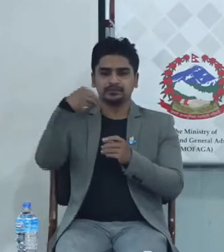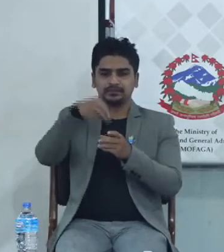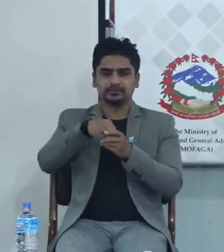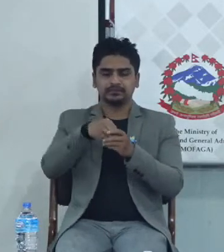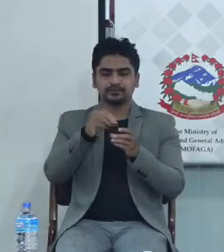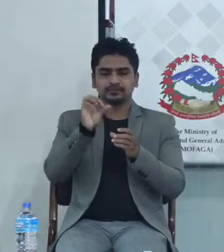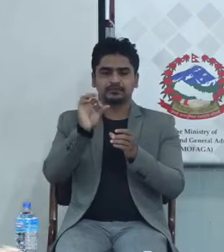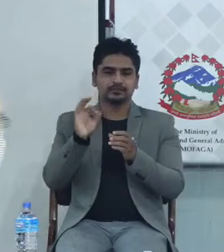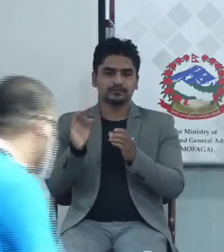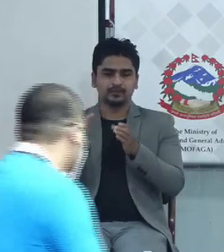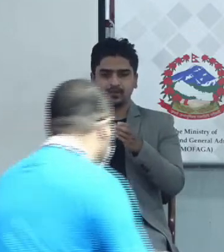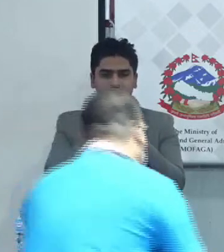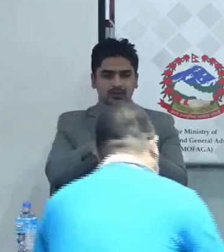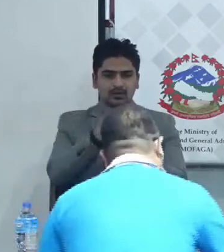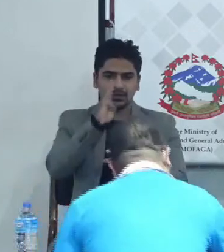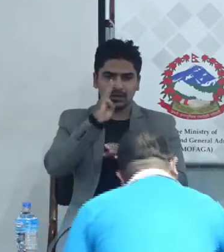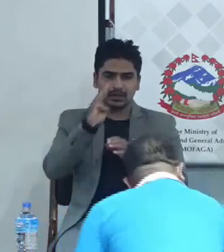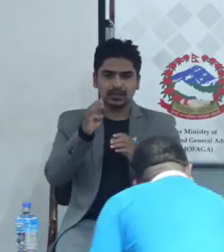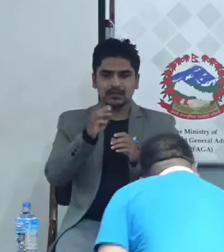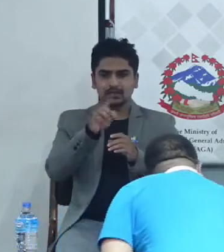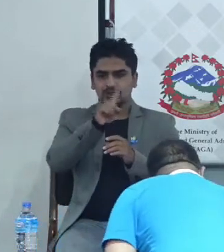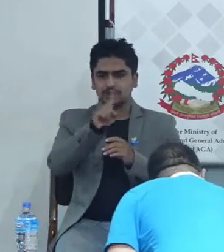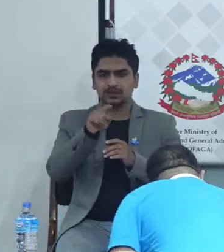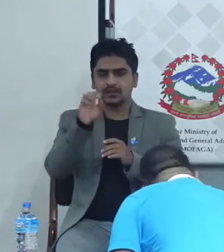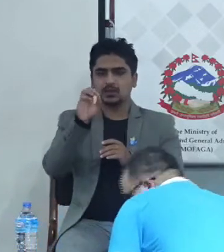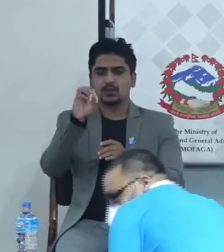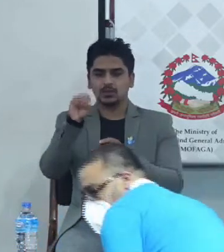from virtually.